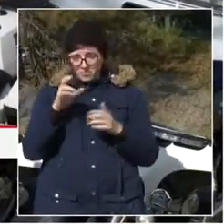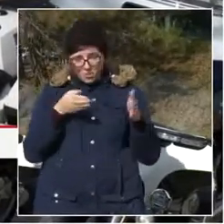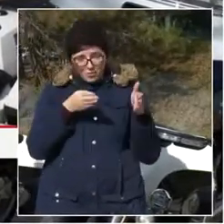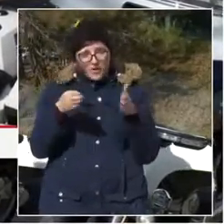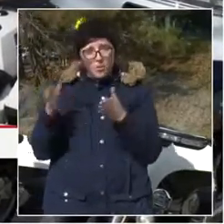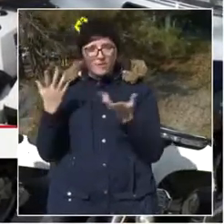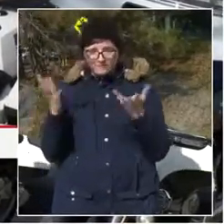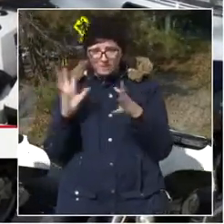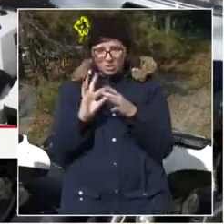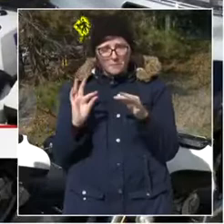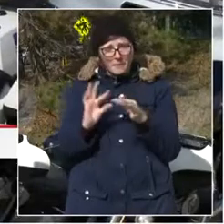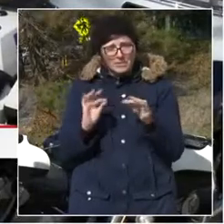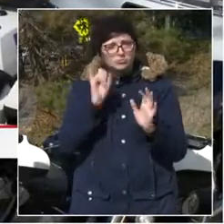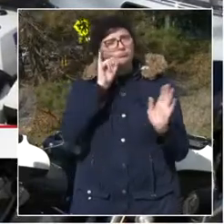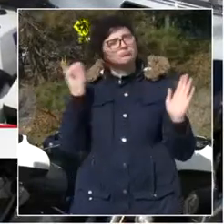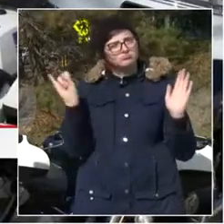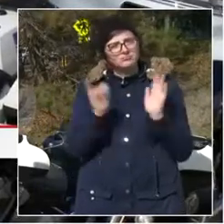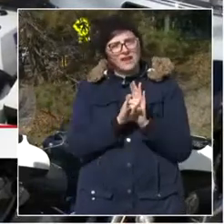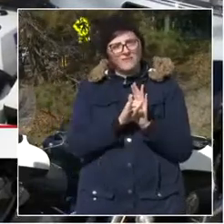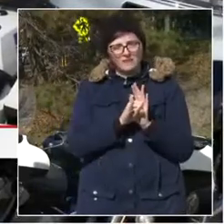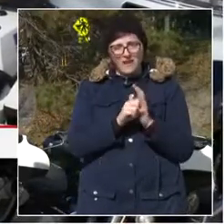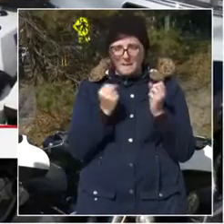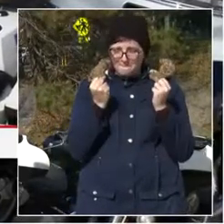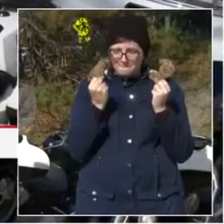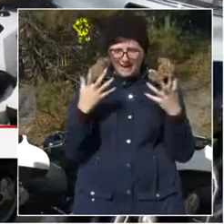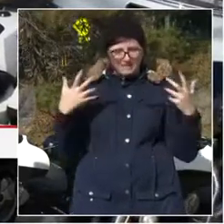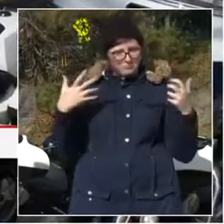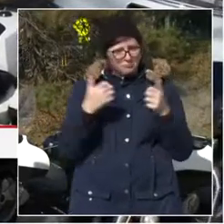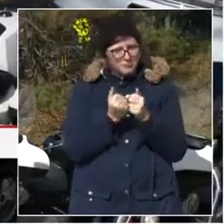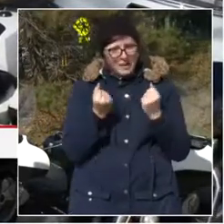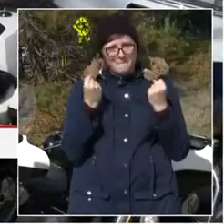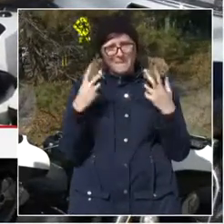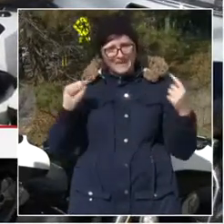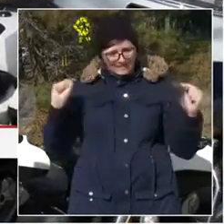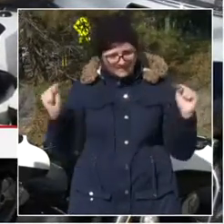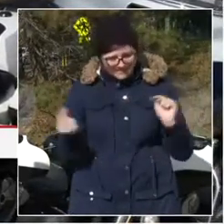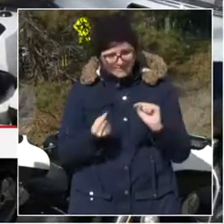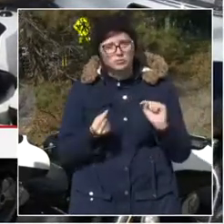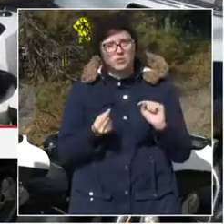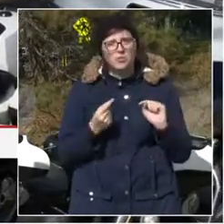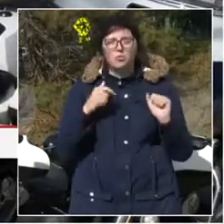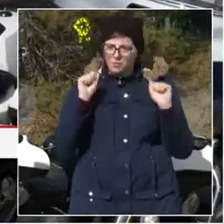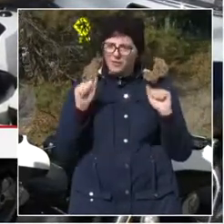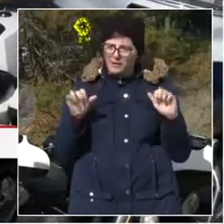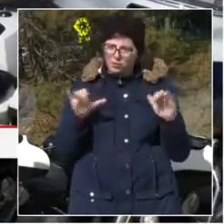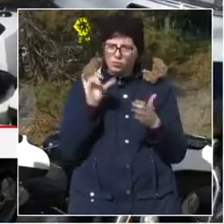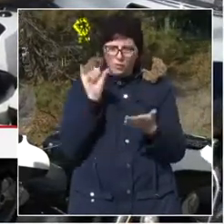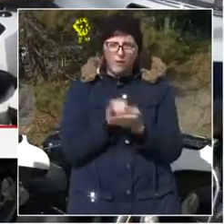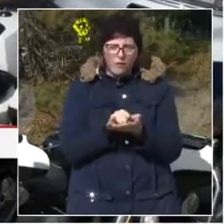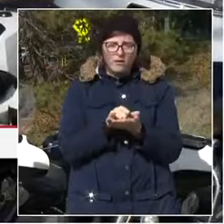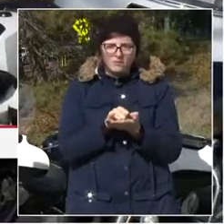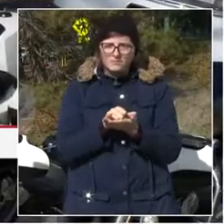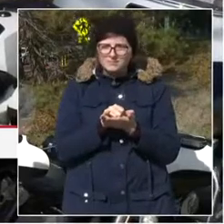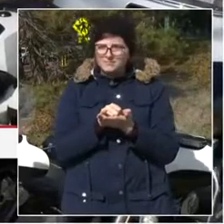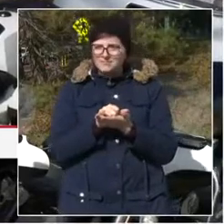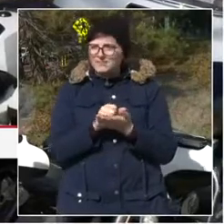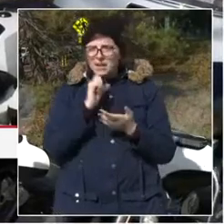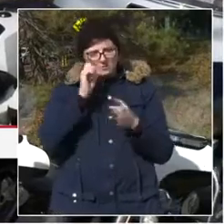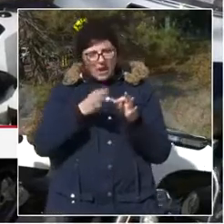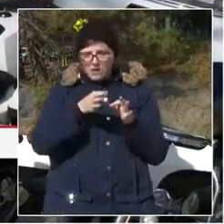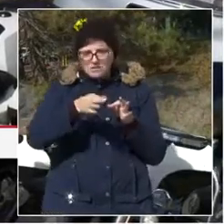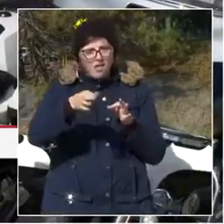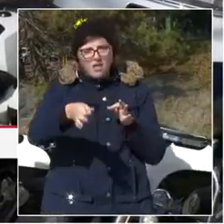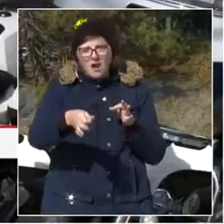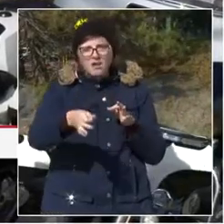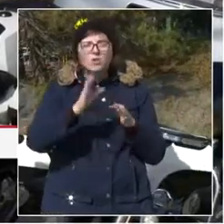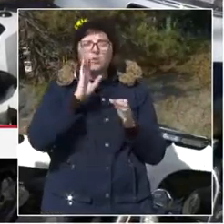mentioned have been identified as high crash and high injury corridors. So we can do those. They're not going to be delayed. In fact,